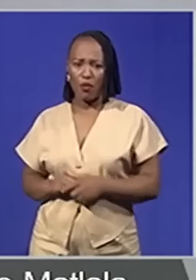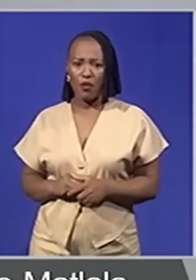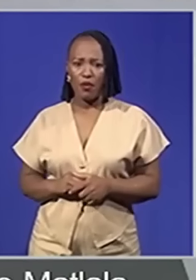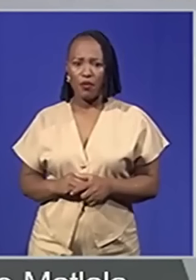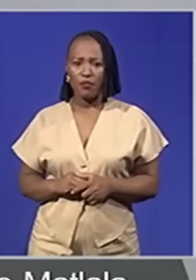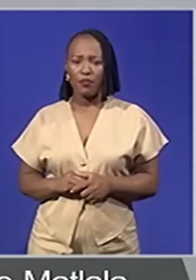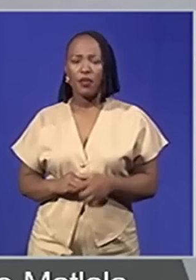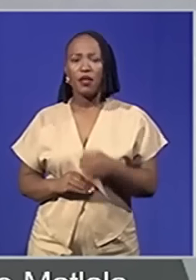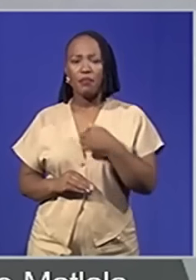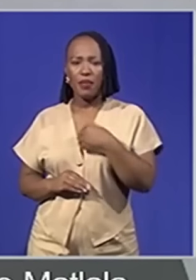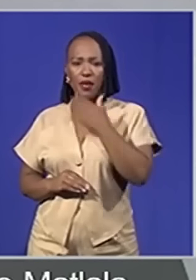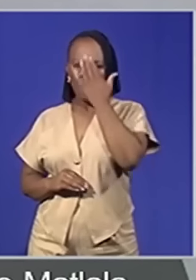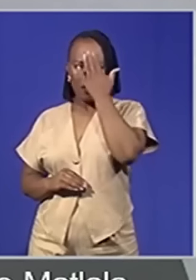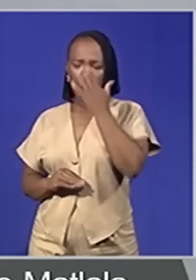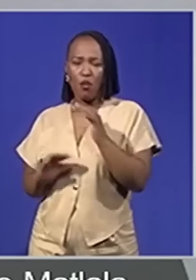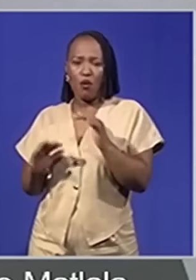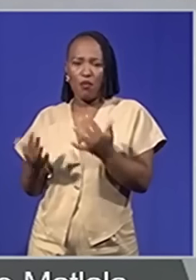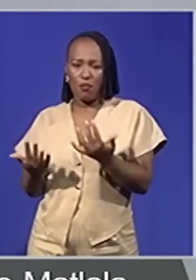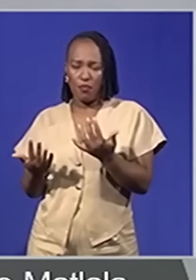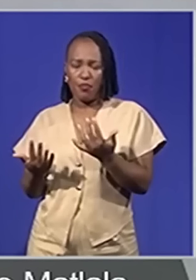this because